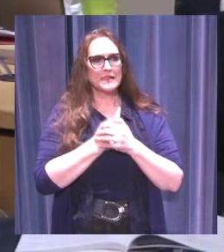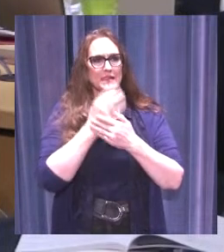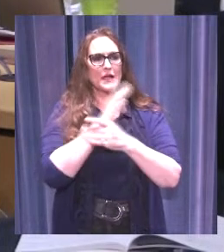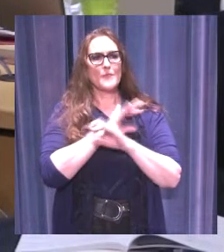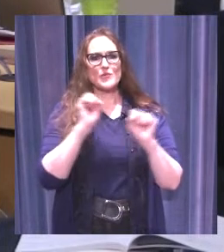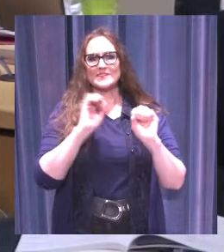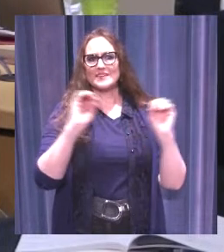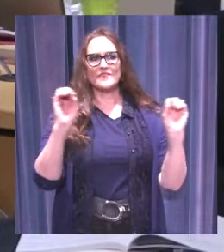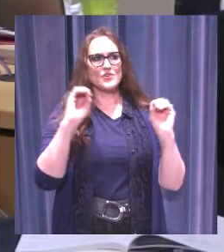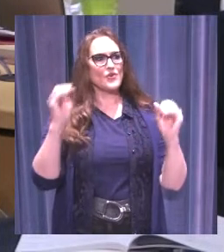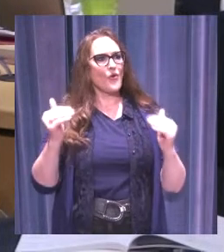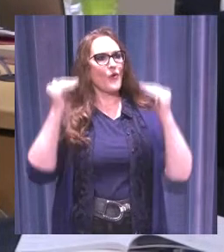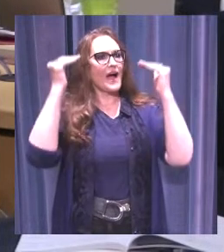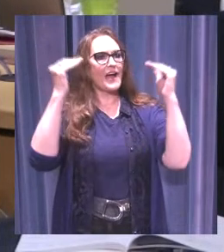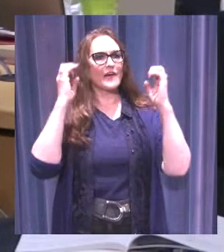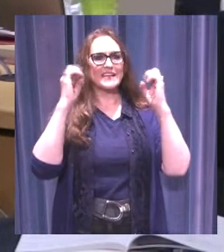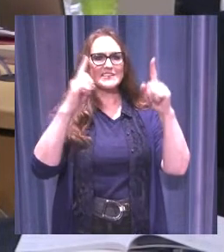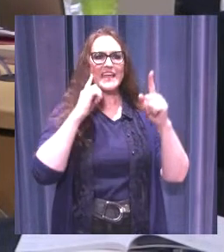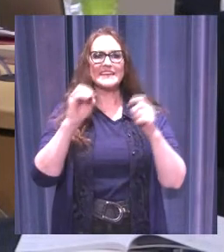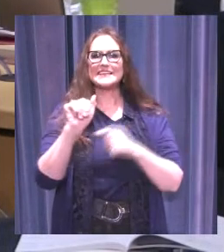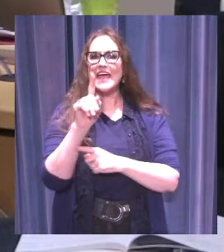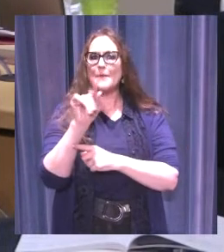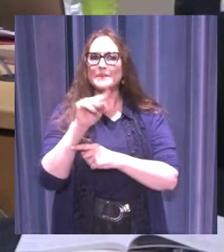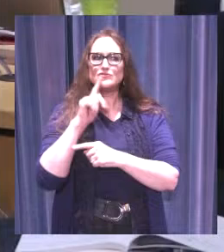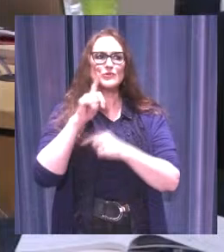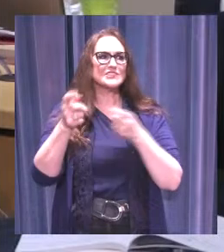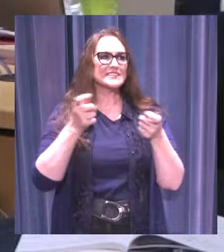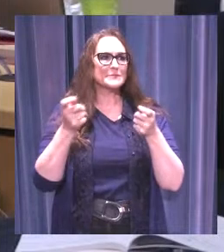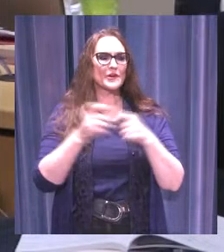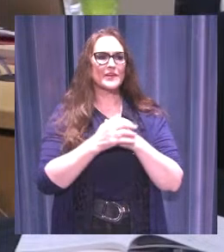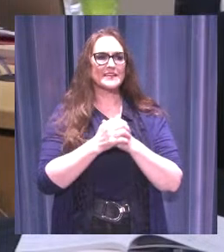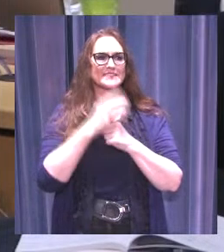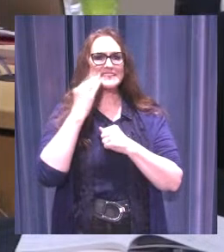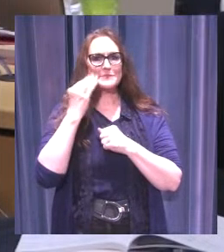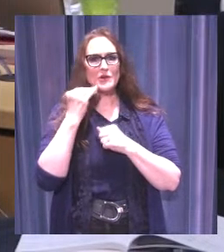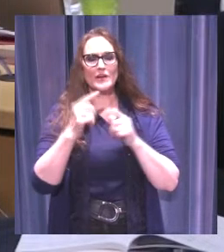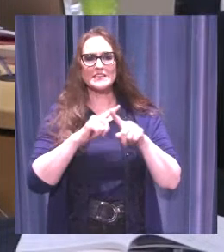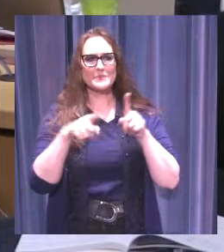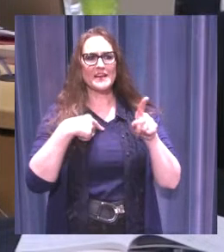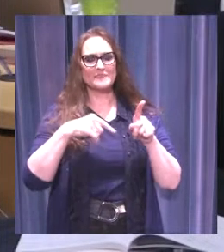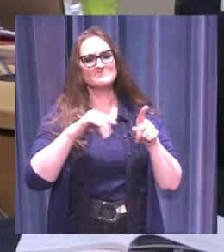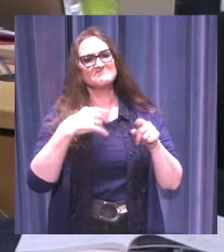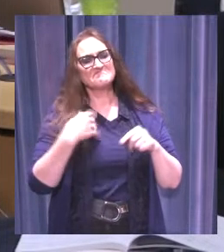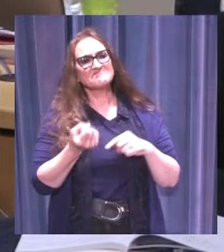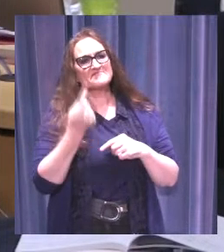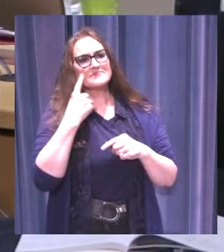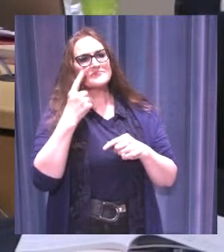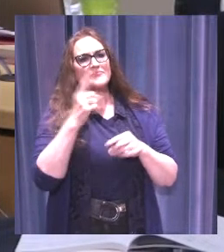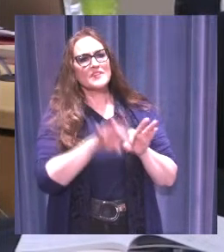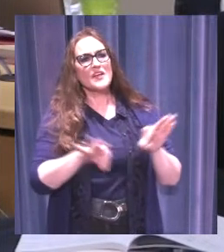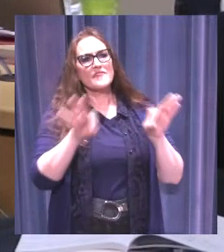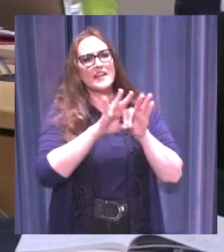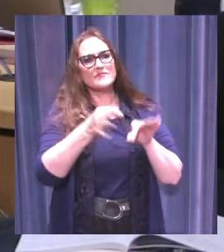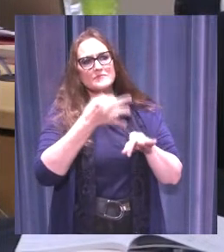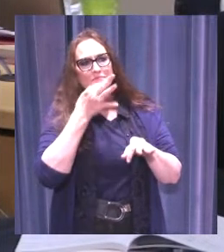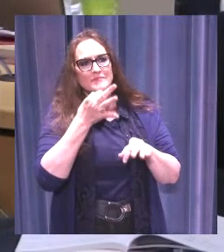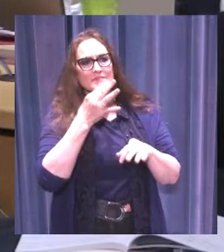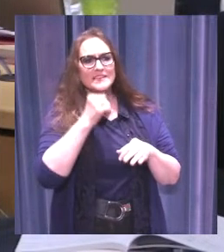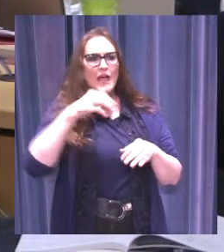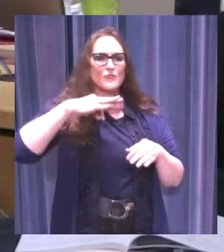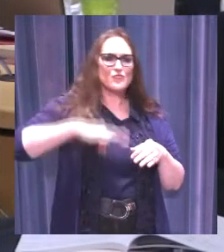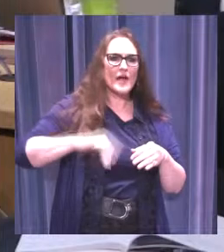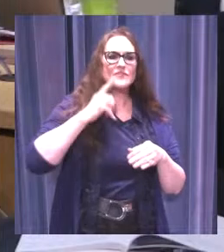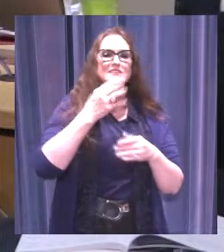who lacks higher education administration experience. While I recognize the value of expertise in nonprofits and corporate finance,